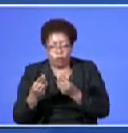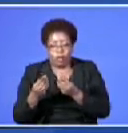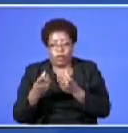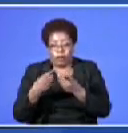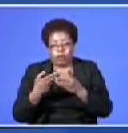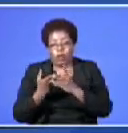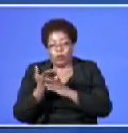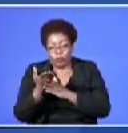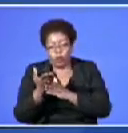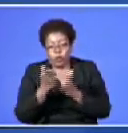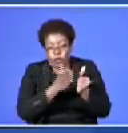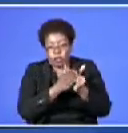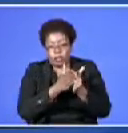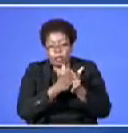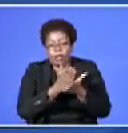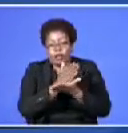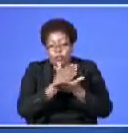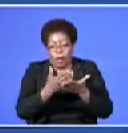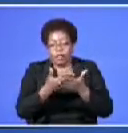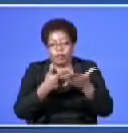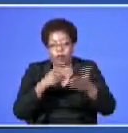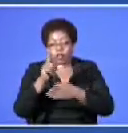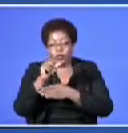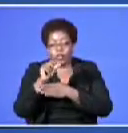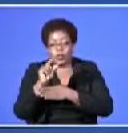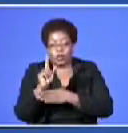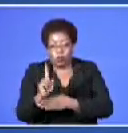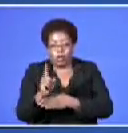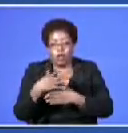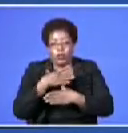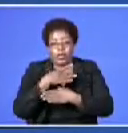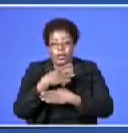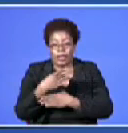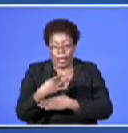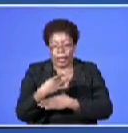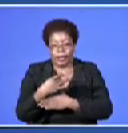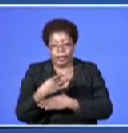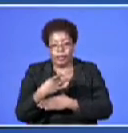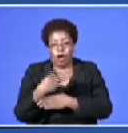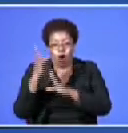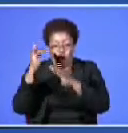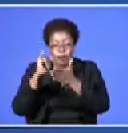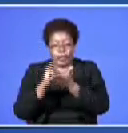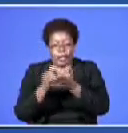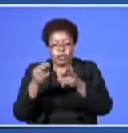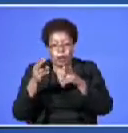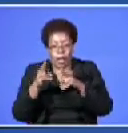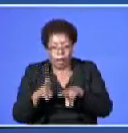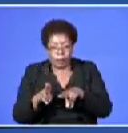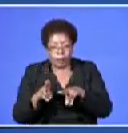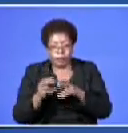before the beginning of 2021. We'd love to, if it does happen, of course, all of us would